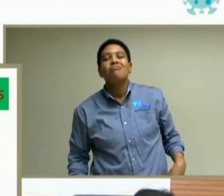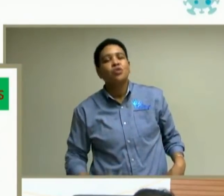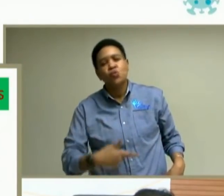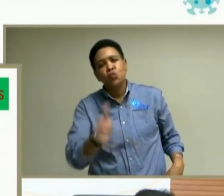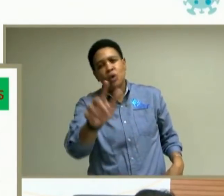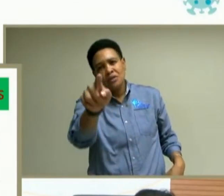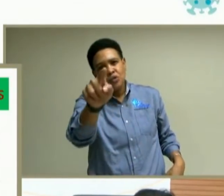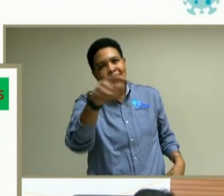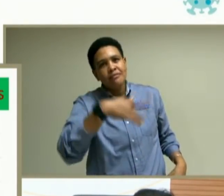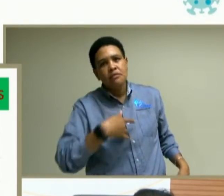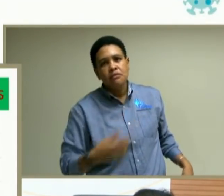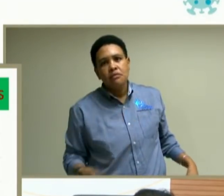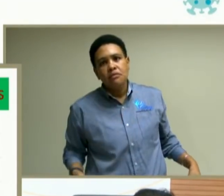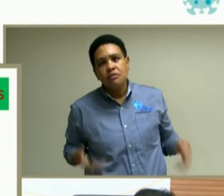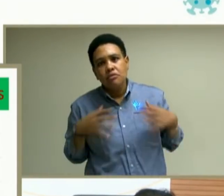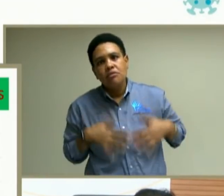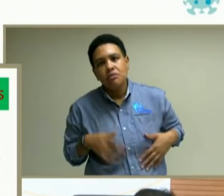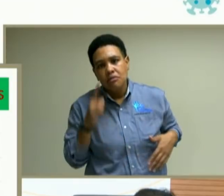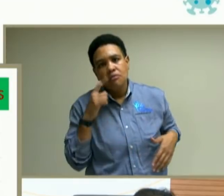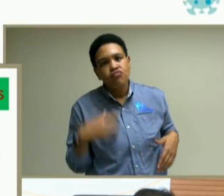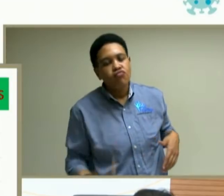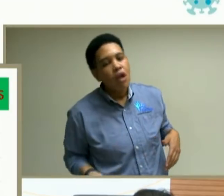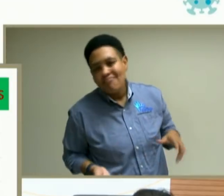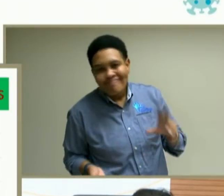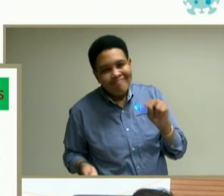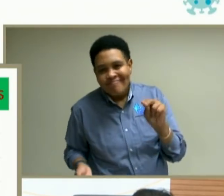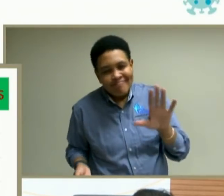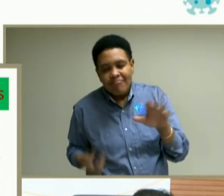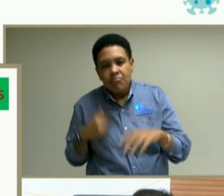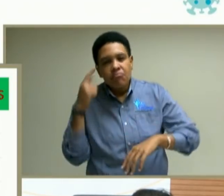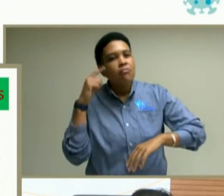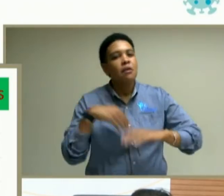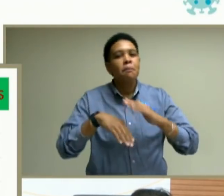but I think that based on the response of